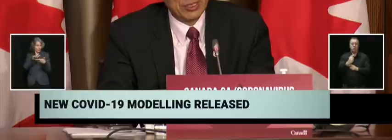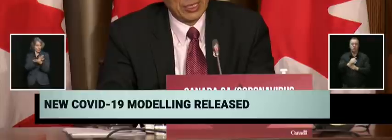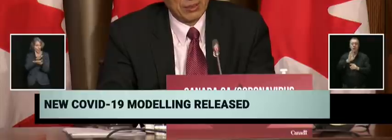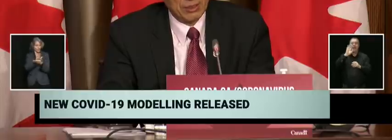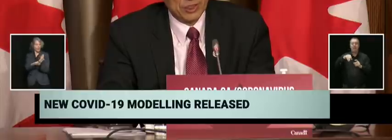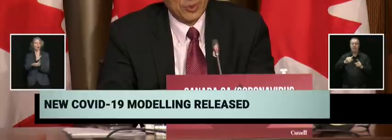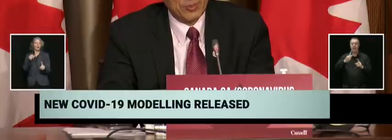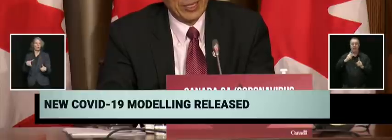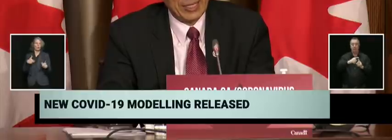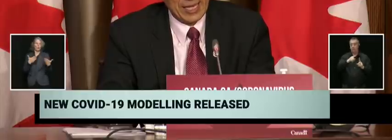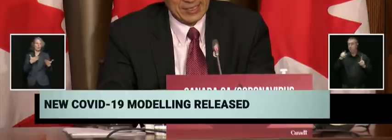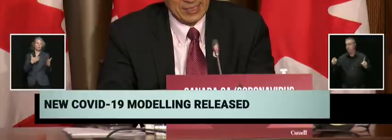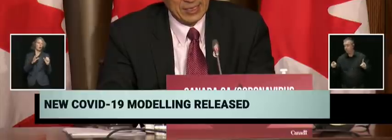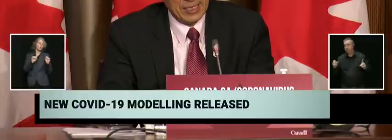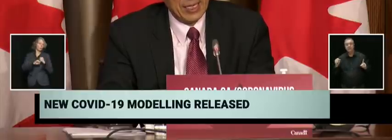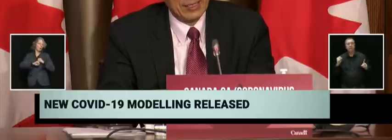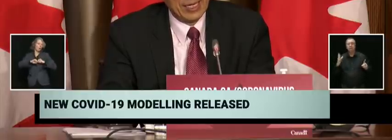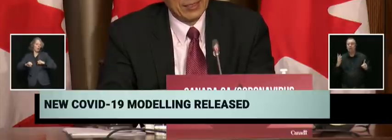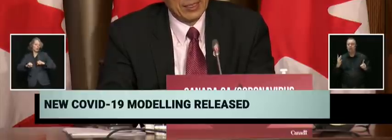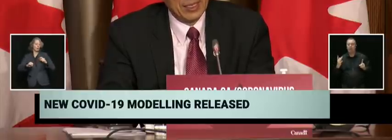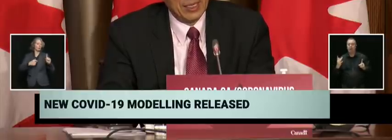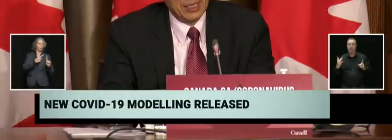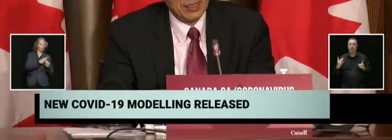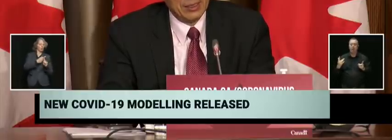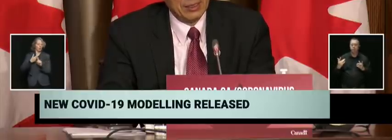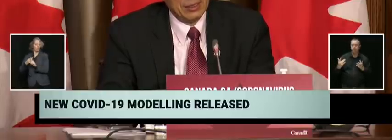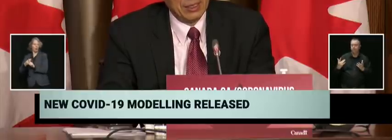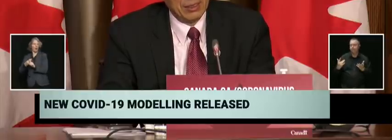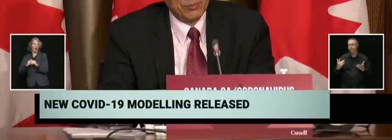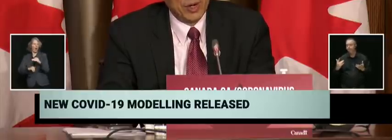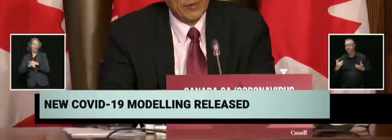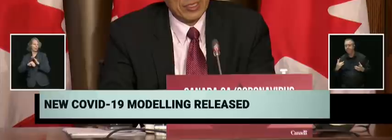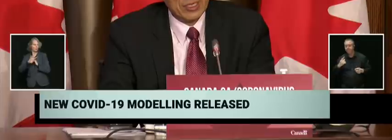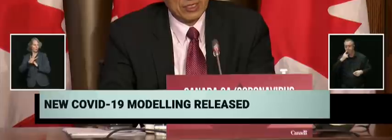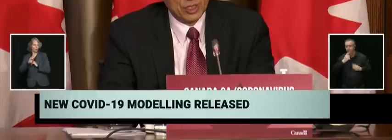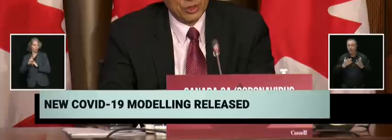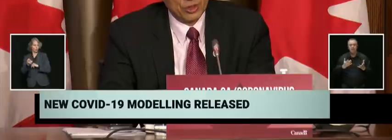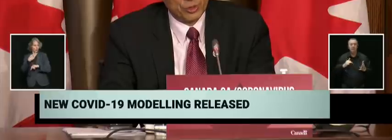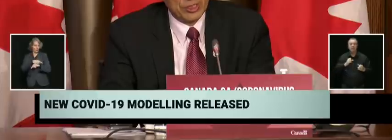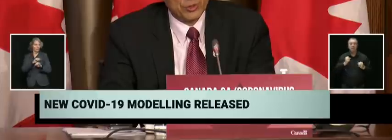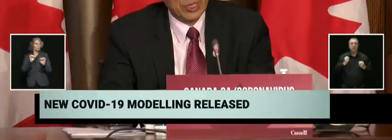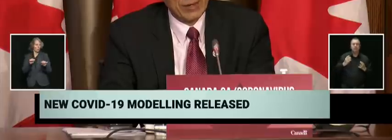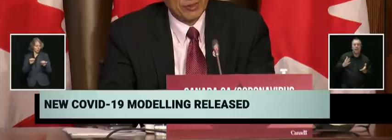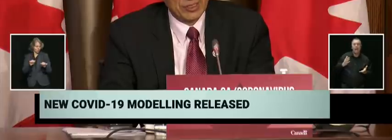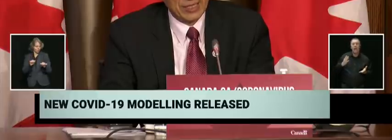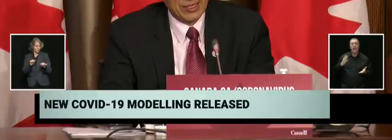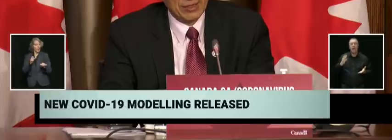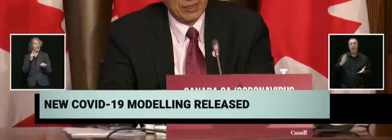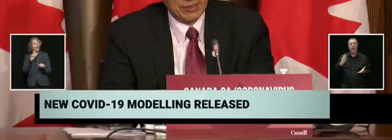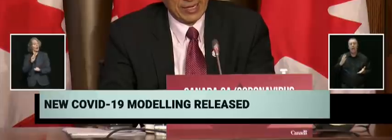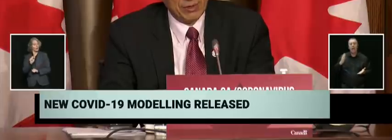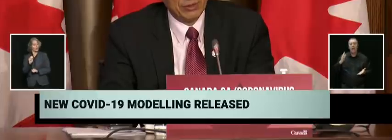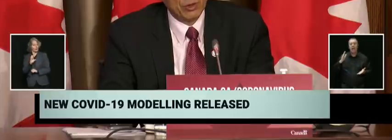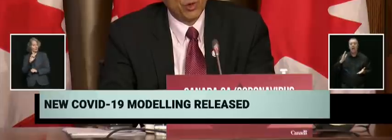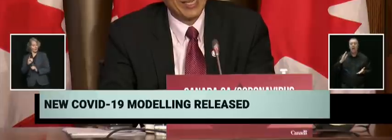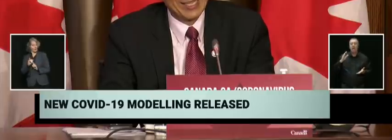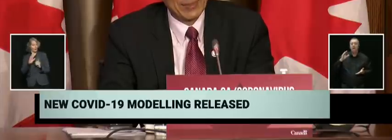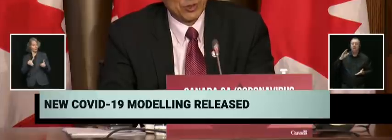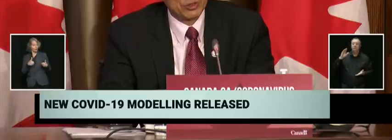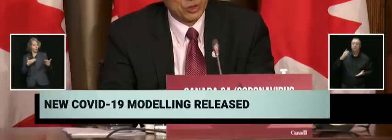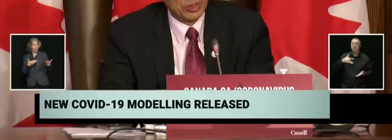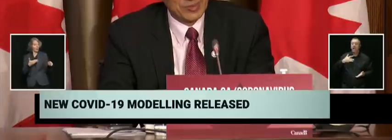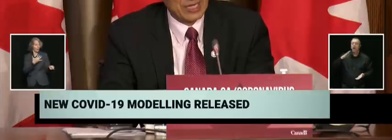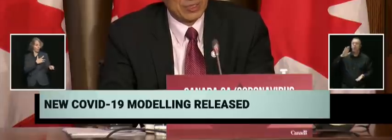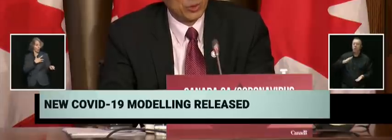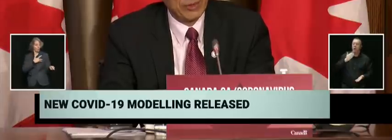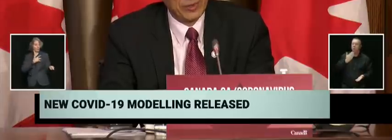there's also the acknowledgement by NACI that provinces and territories will have to take that into account, their own